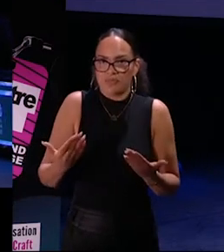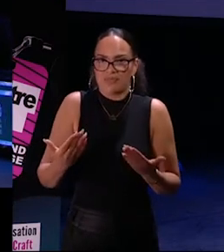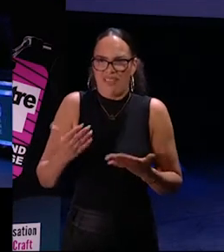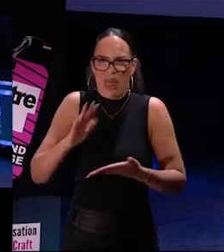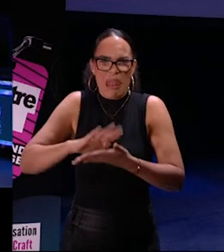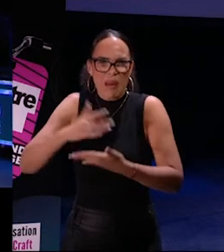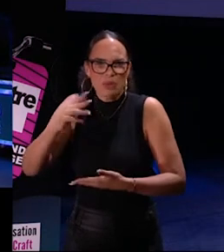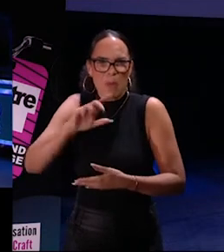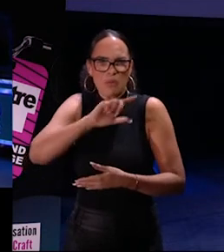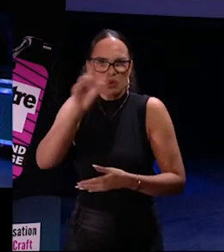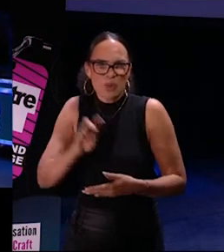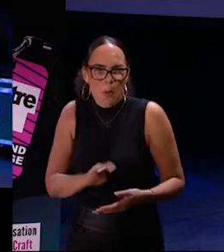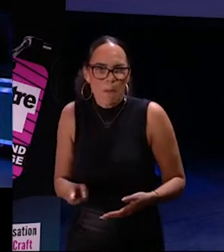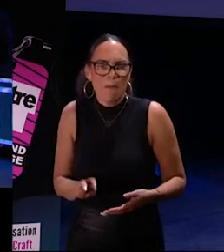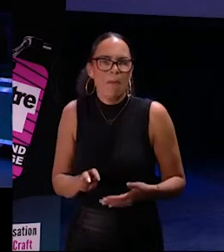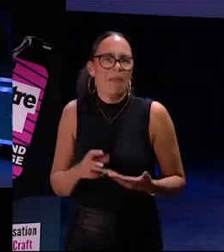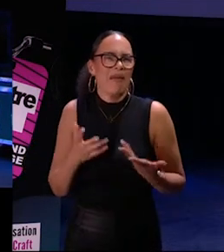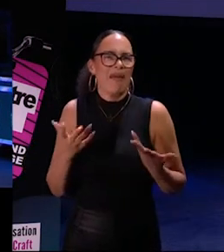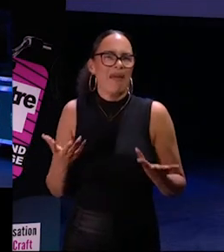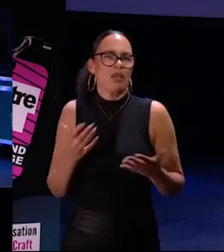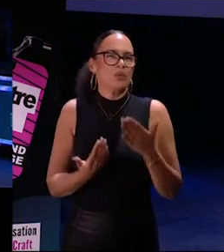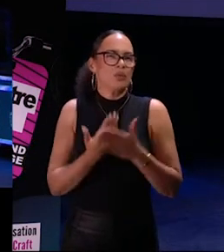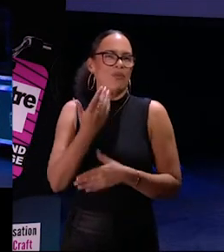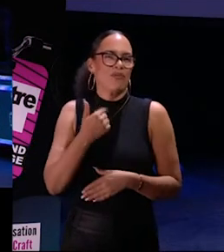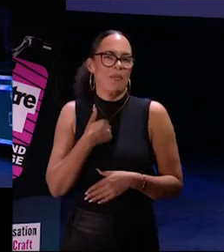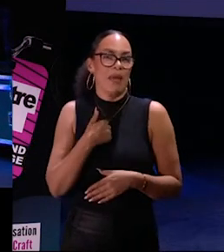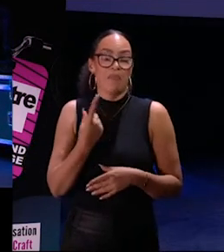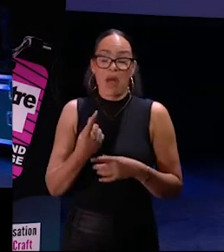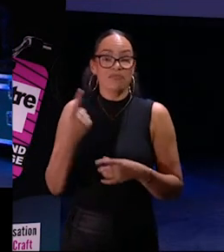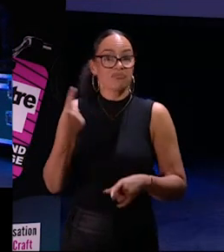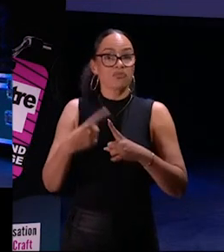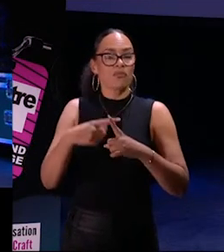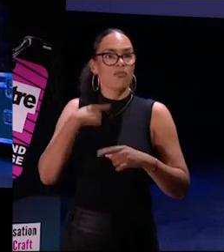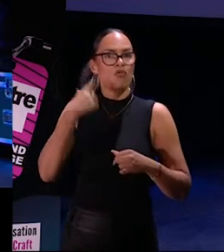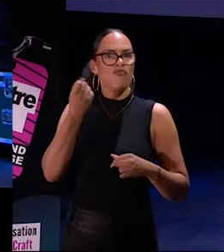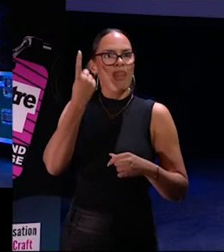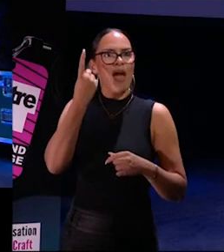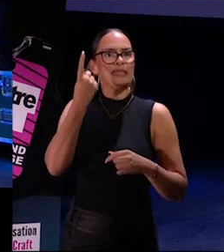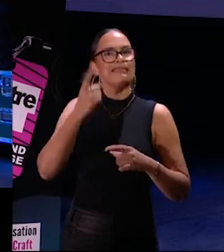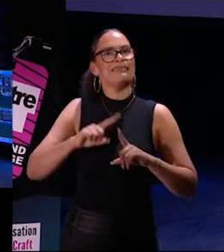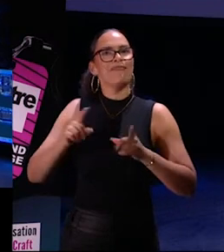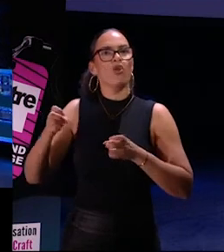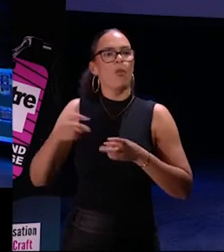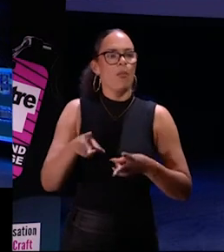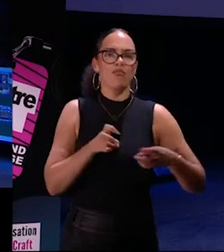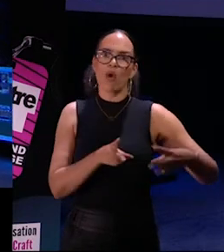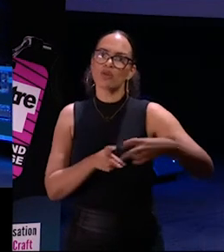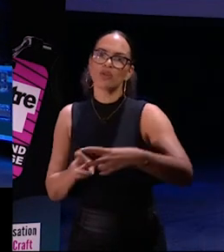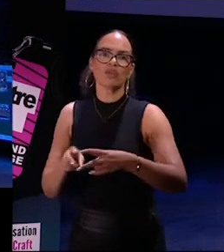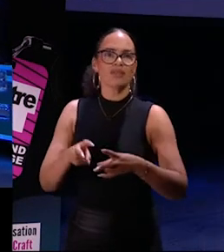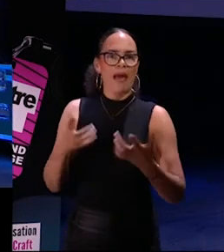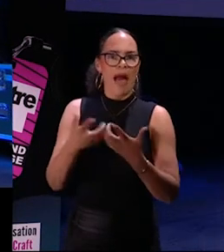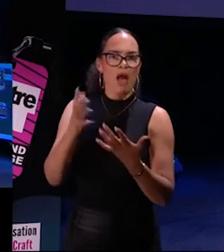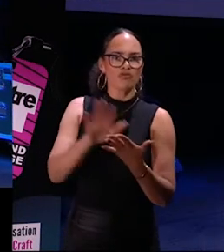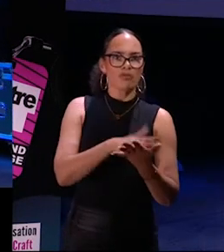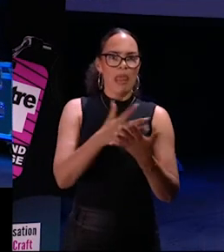or a Zoom call or a pre-record. But quickly you start to realise that there's different approaches you have to take to make it